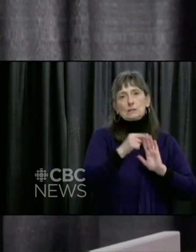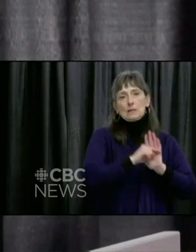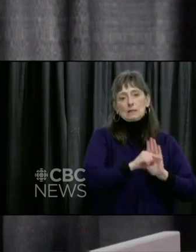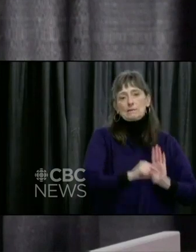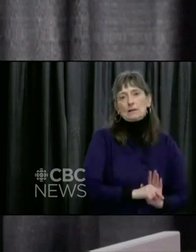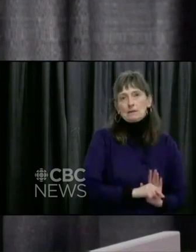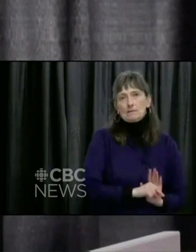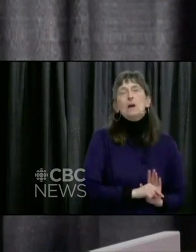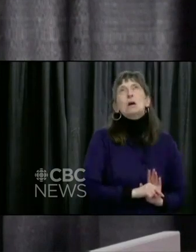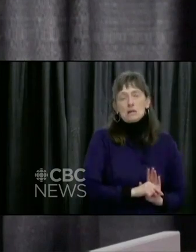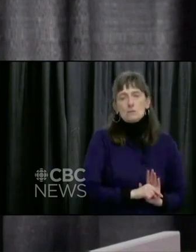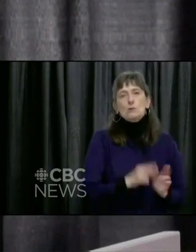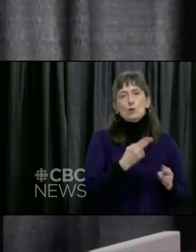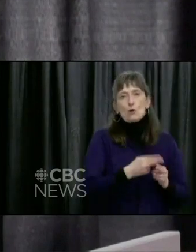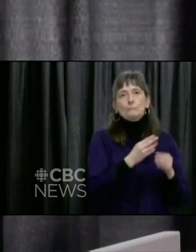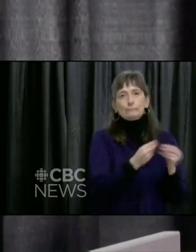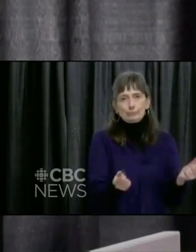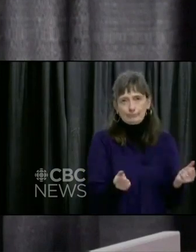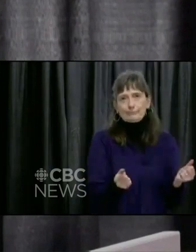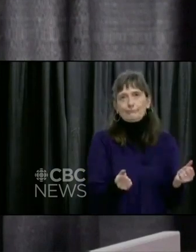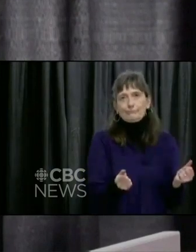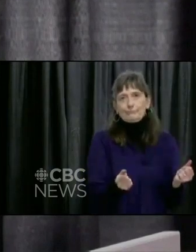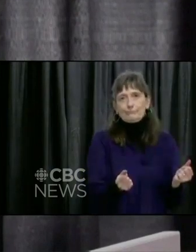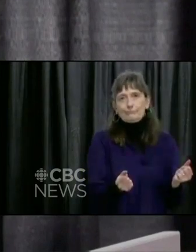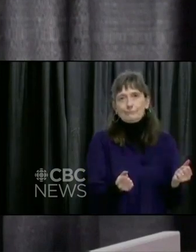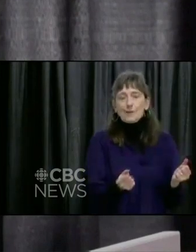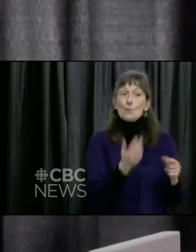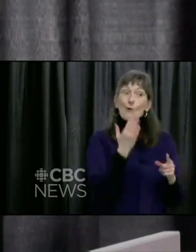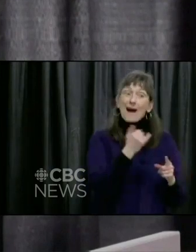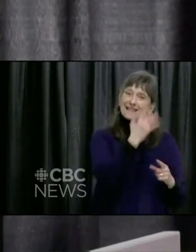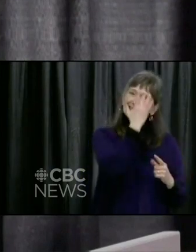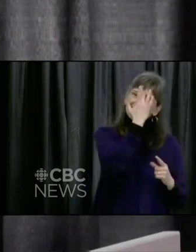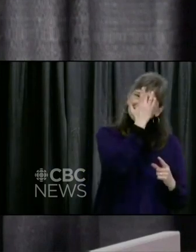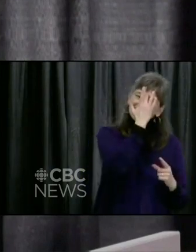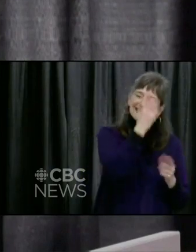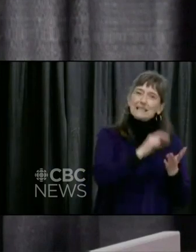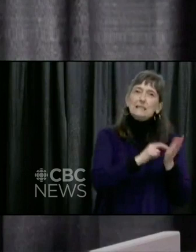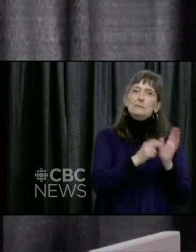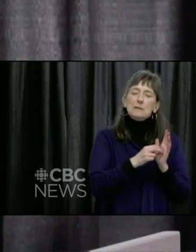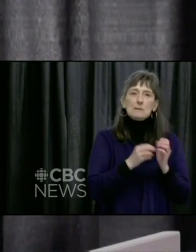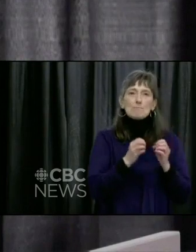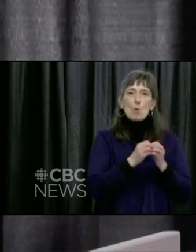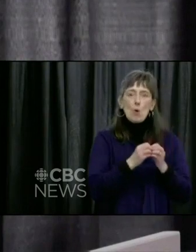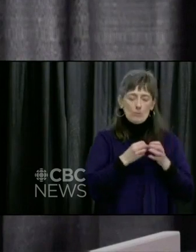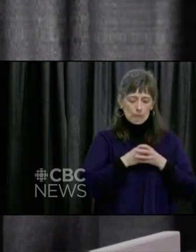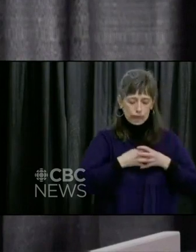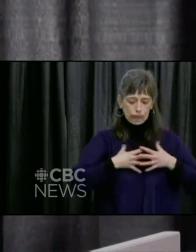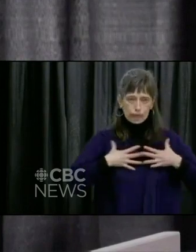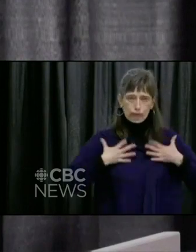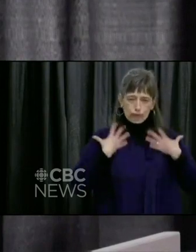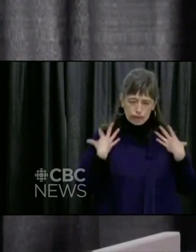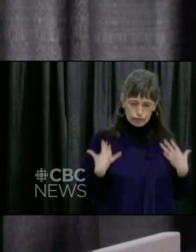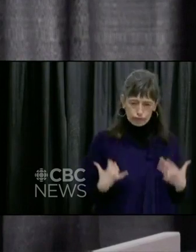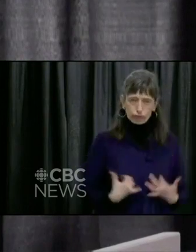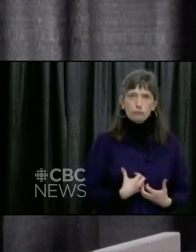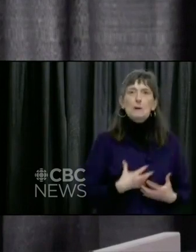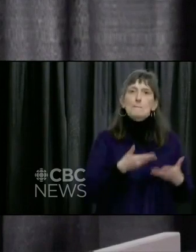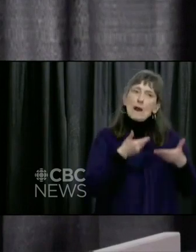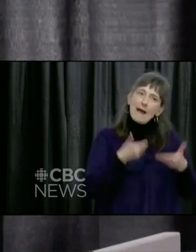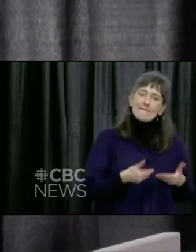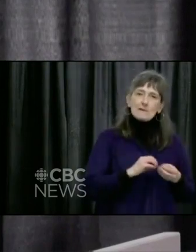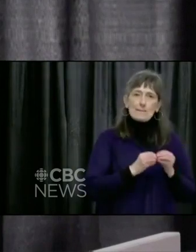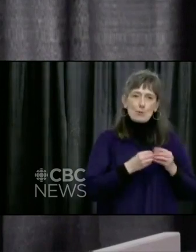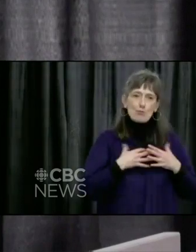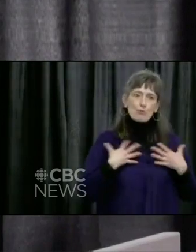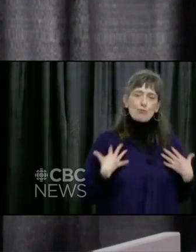the condition resolved. And the reason for that is because when they're sick, they tend to have higher viral load, so they have more virus in their system, and